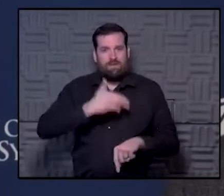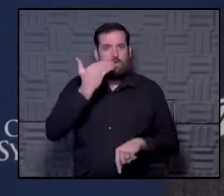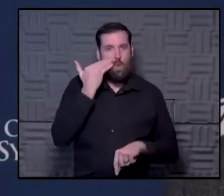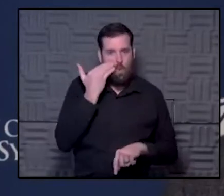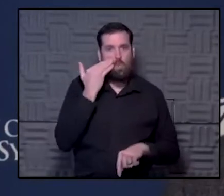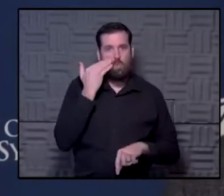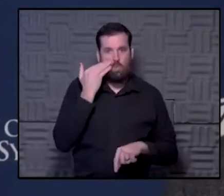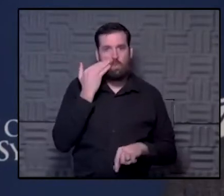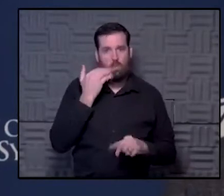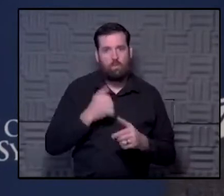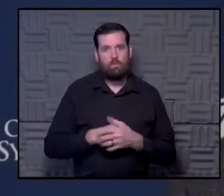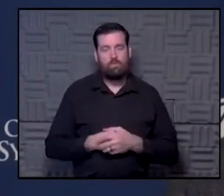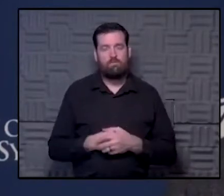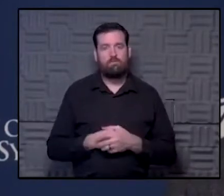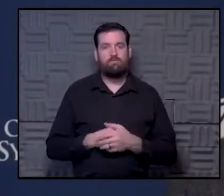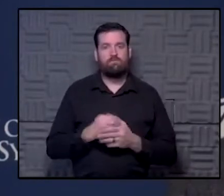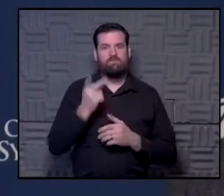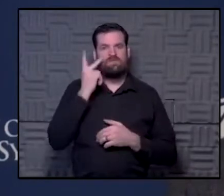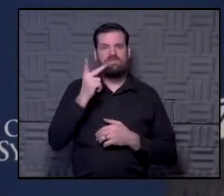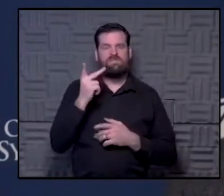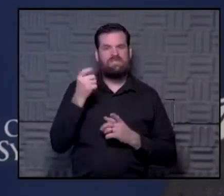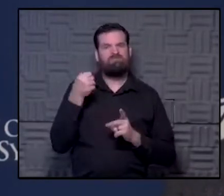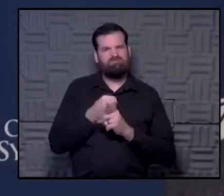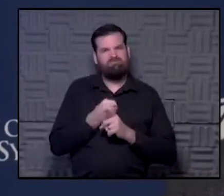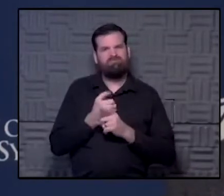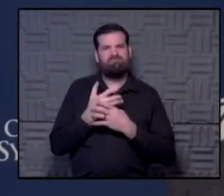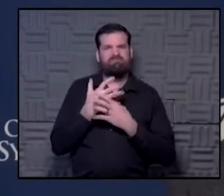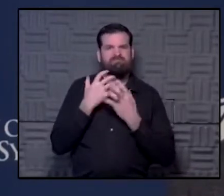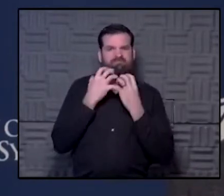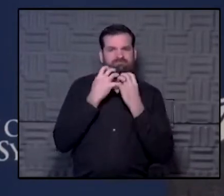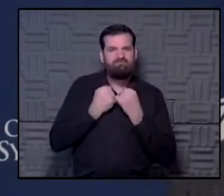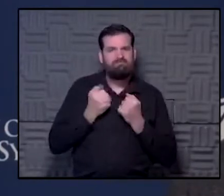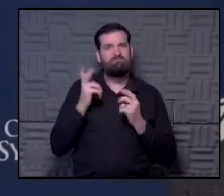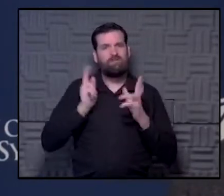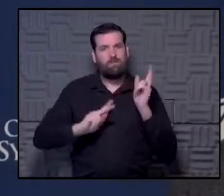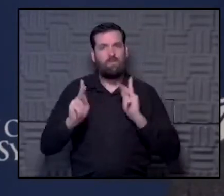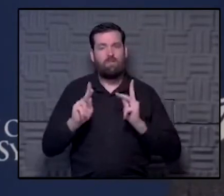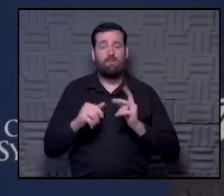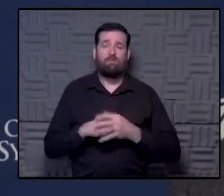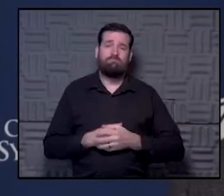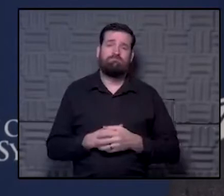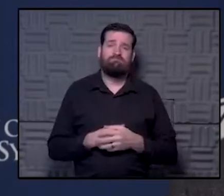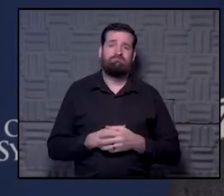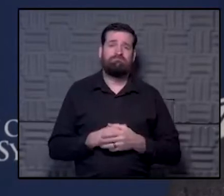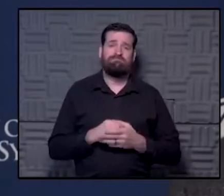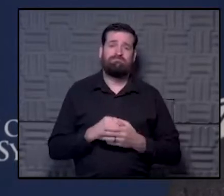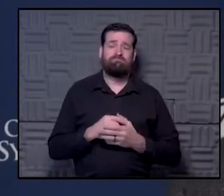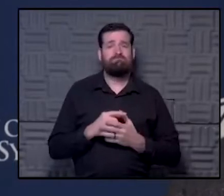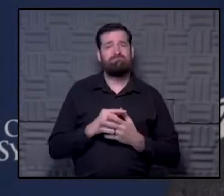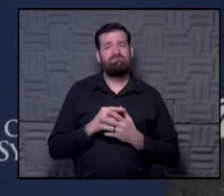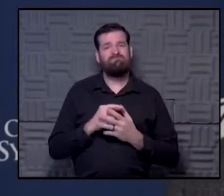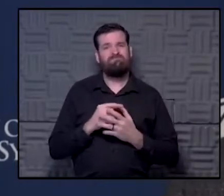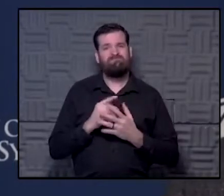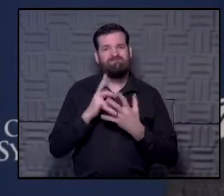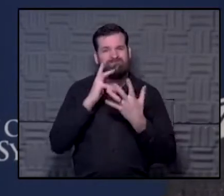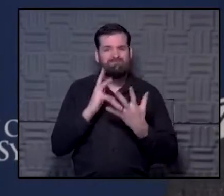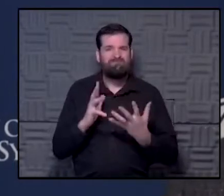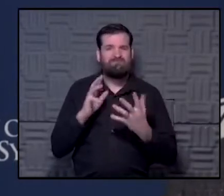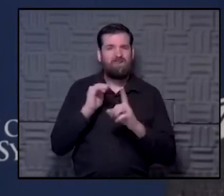seeing this hit close to home. And I think it's a painful reminder. The